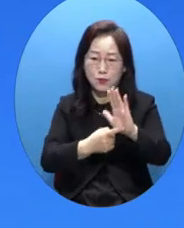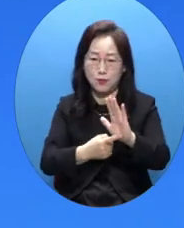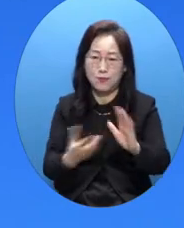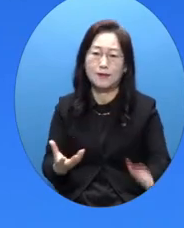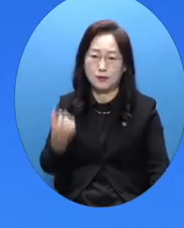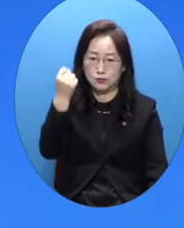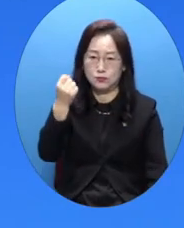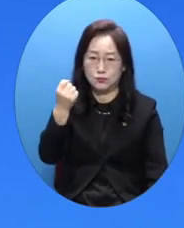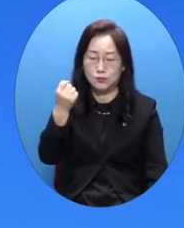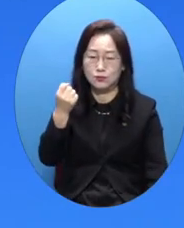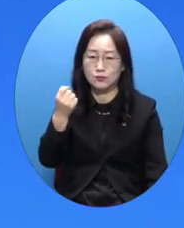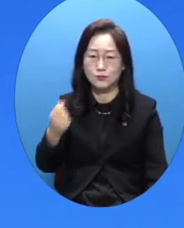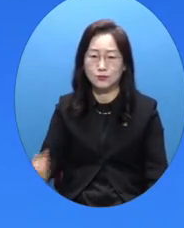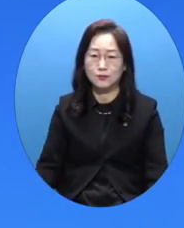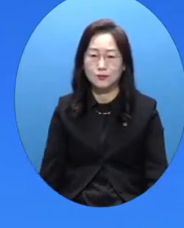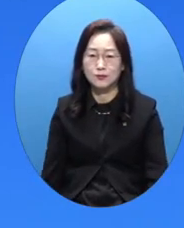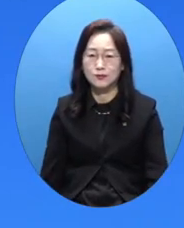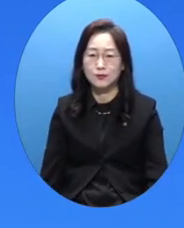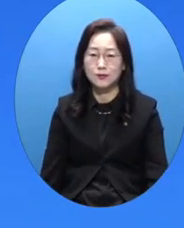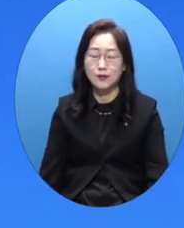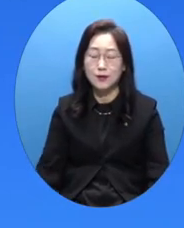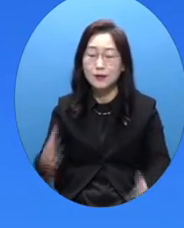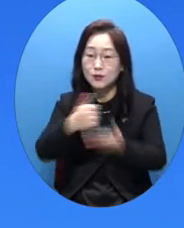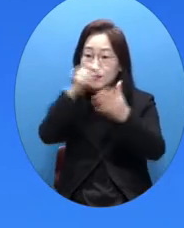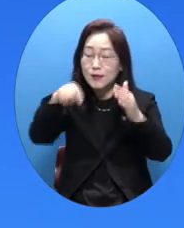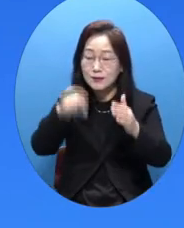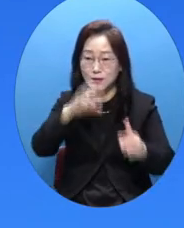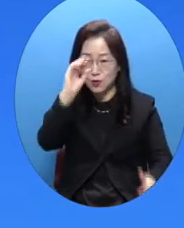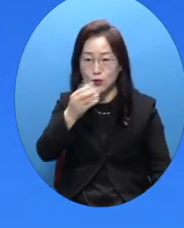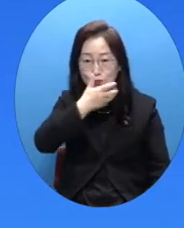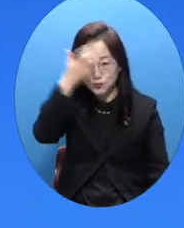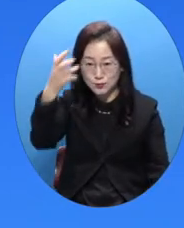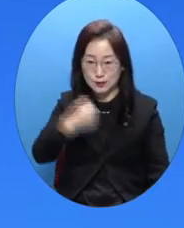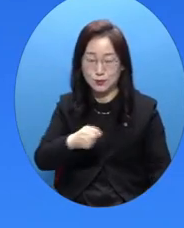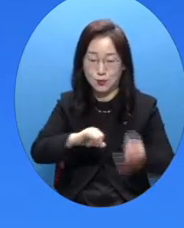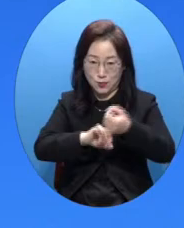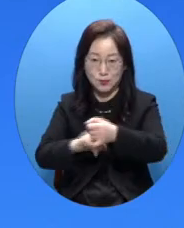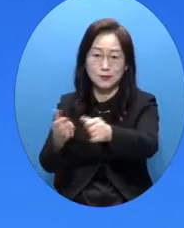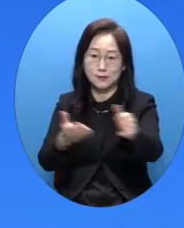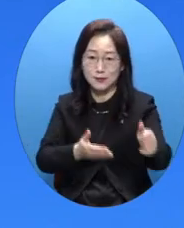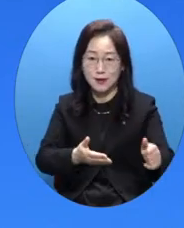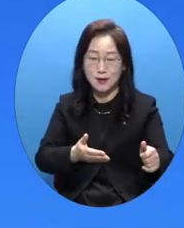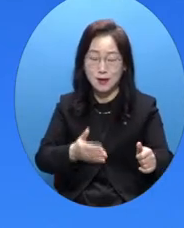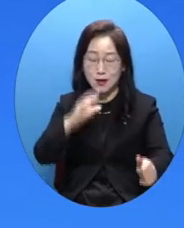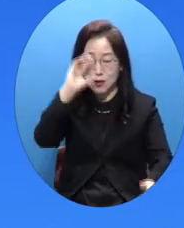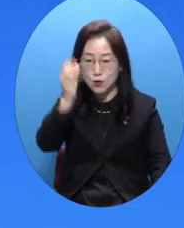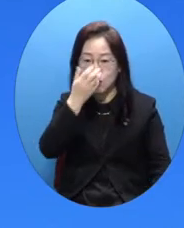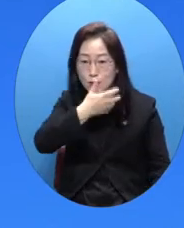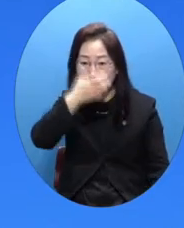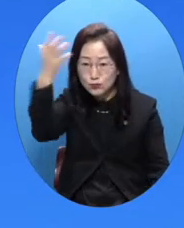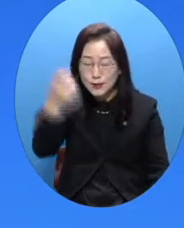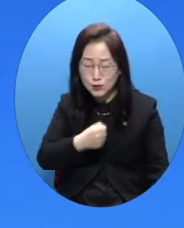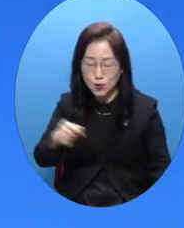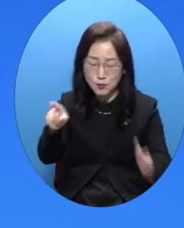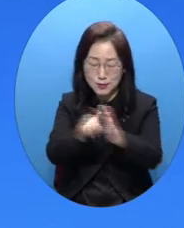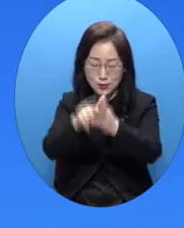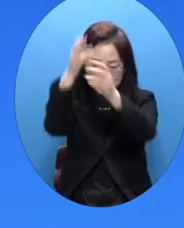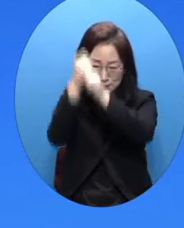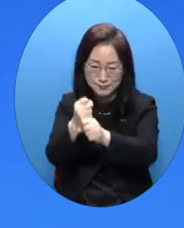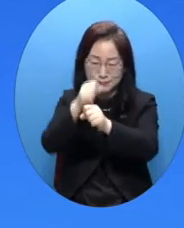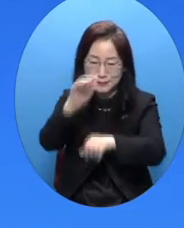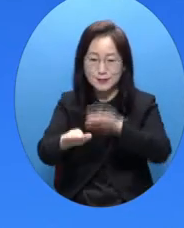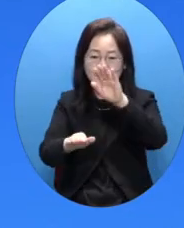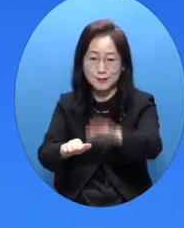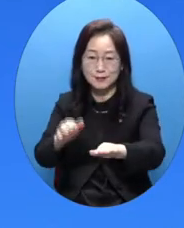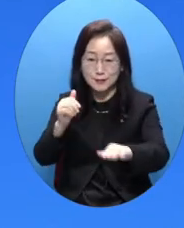with that I did their best to achieve their goal we must have a holy dream in the Lord have a holy dream and grab